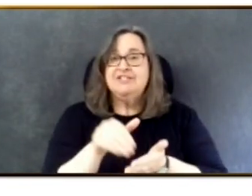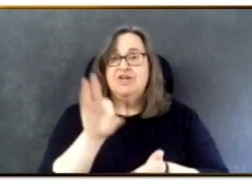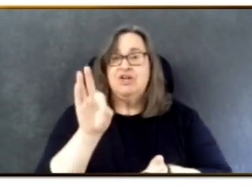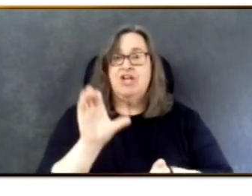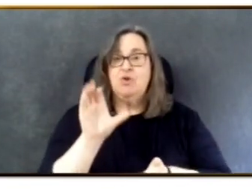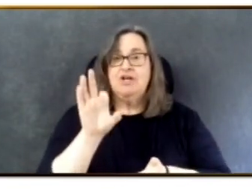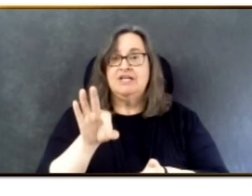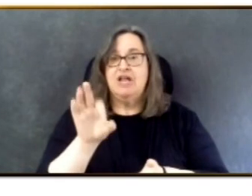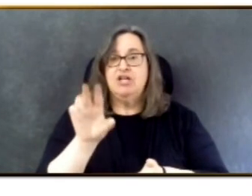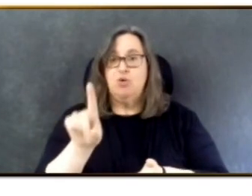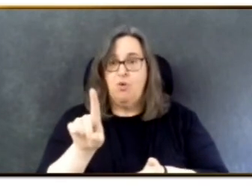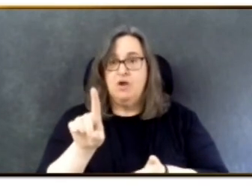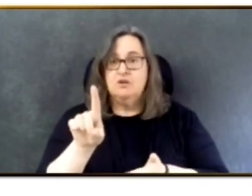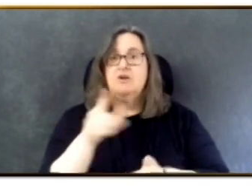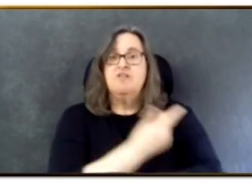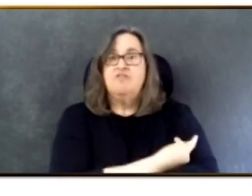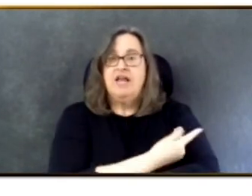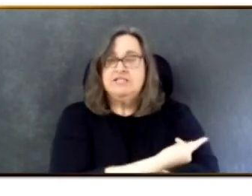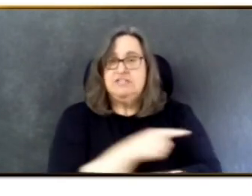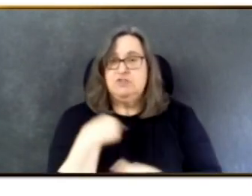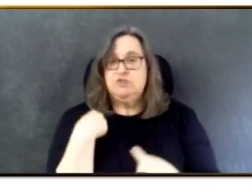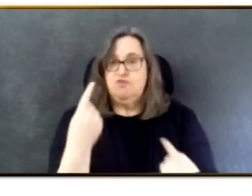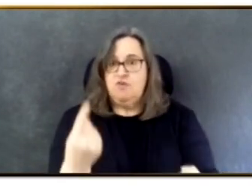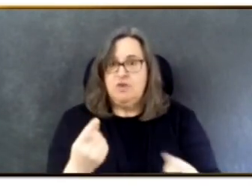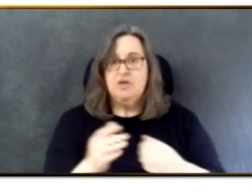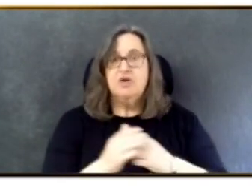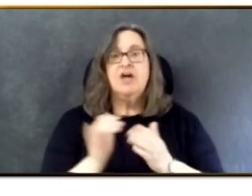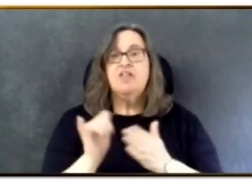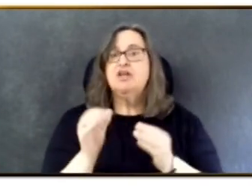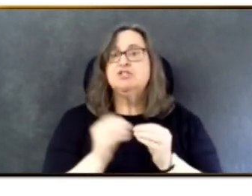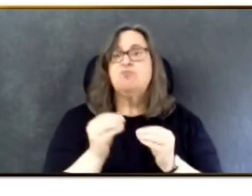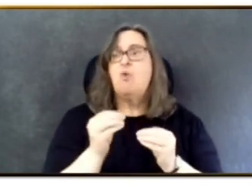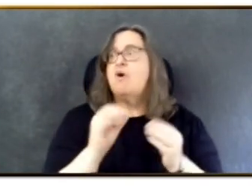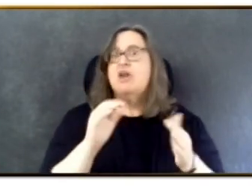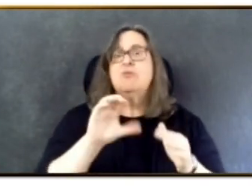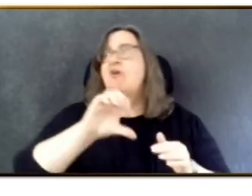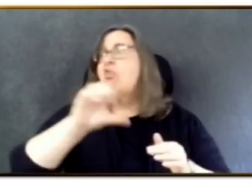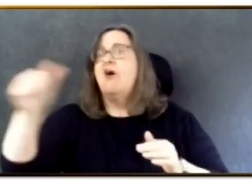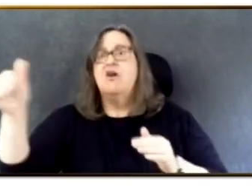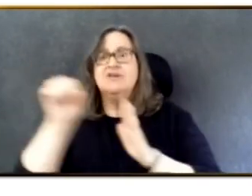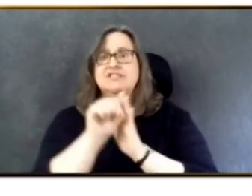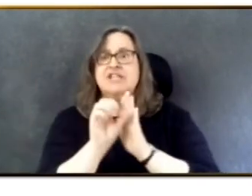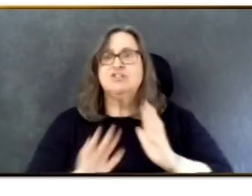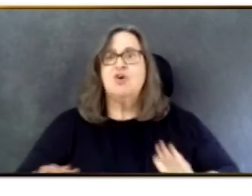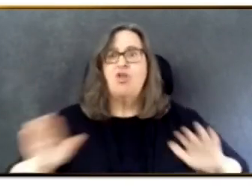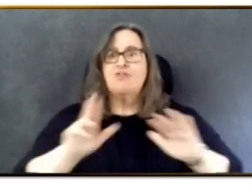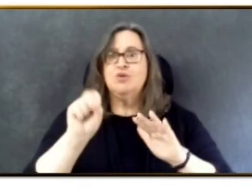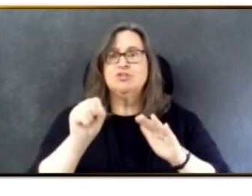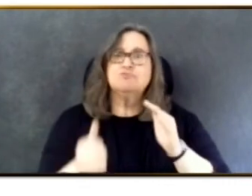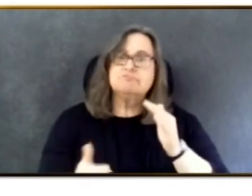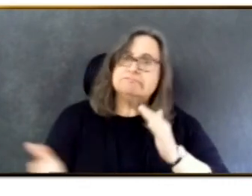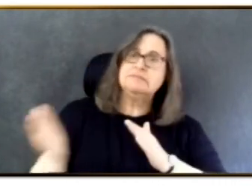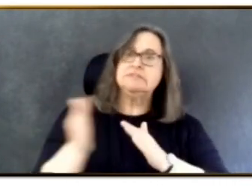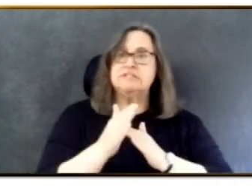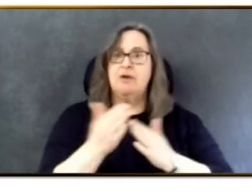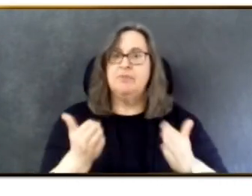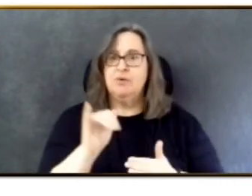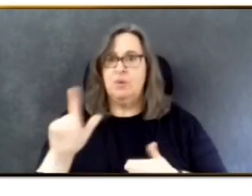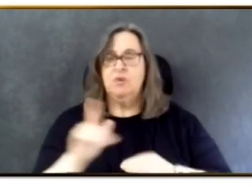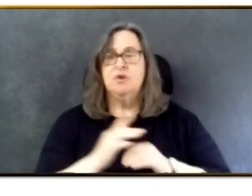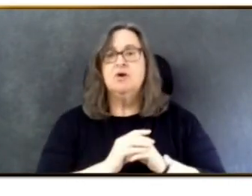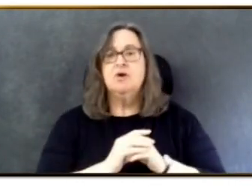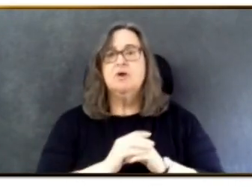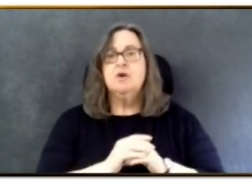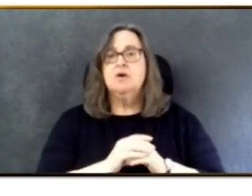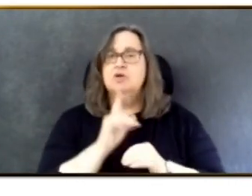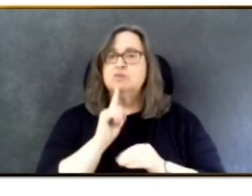100,991 vaccine doses to date. That's more than any other state in the nation so far. That's a product of the hard